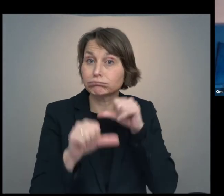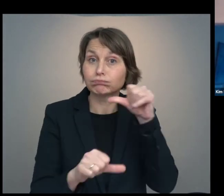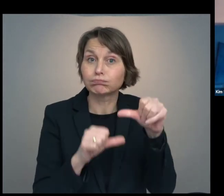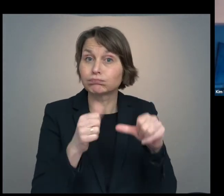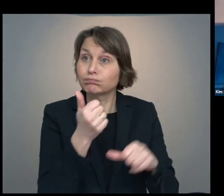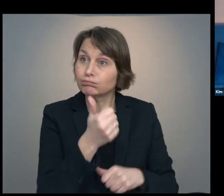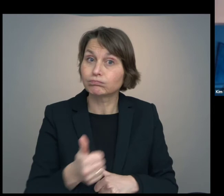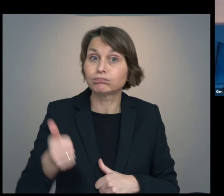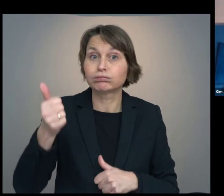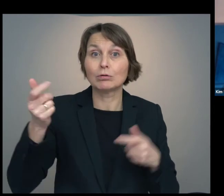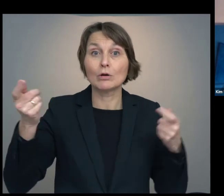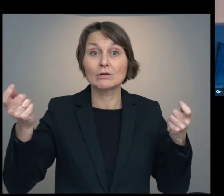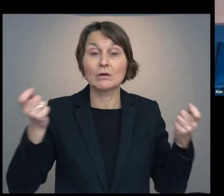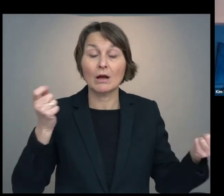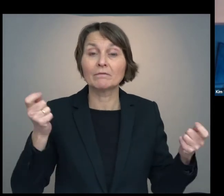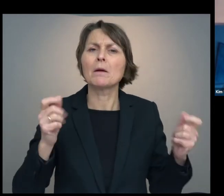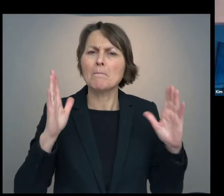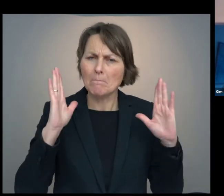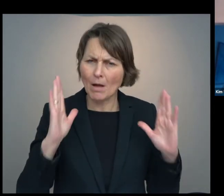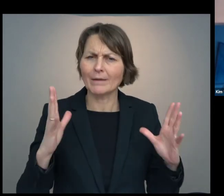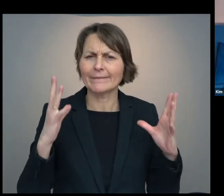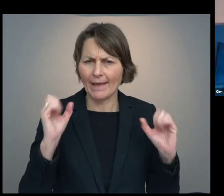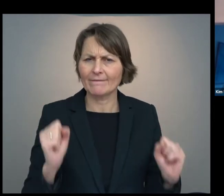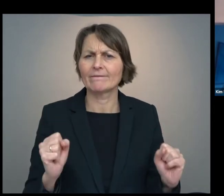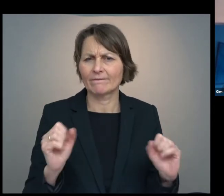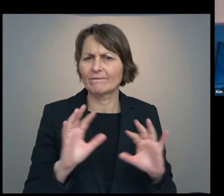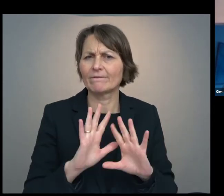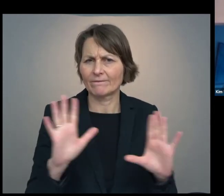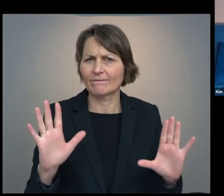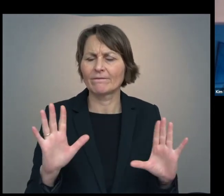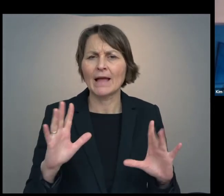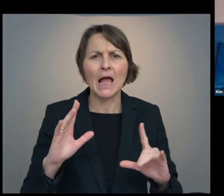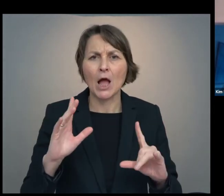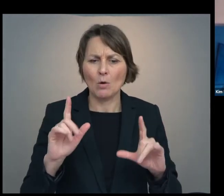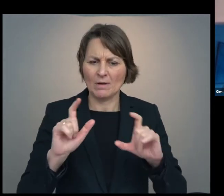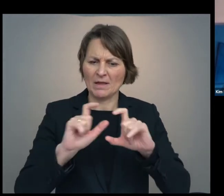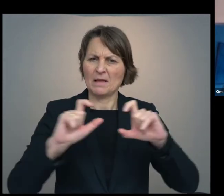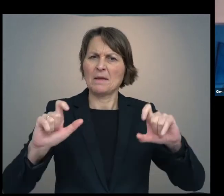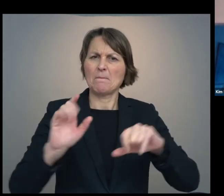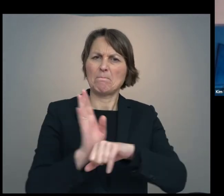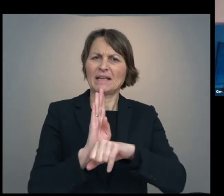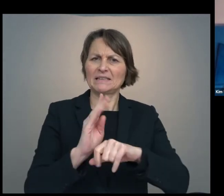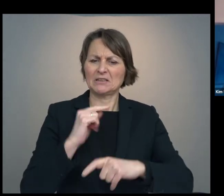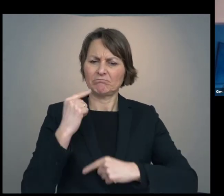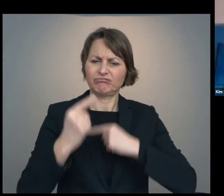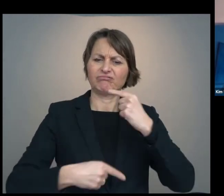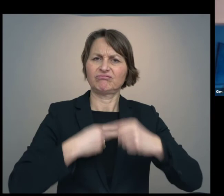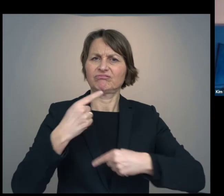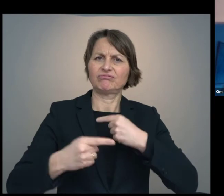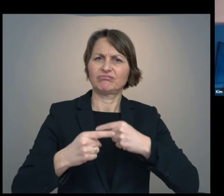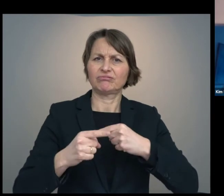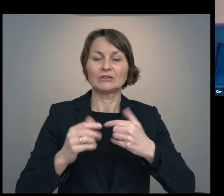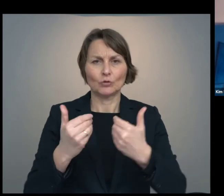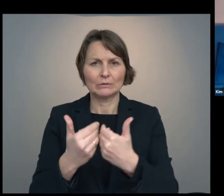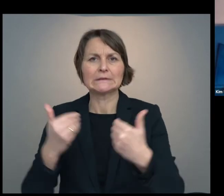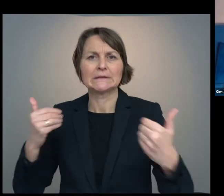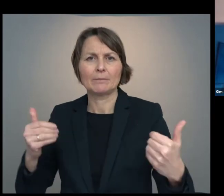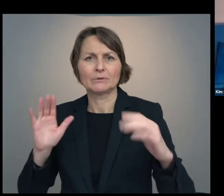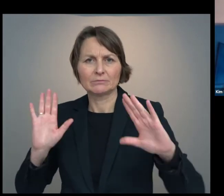per, like, governance procedures that need to be in place, that's just the way we're running the